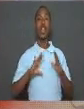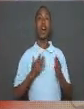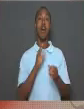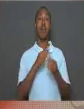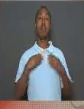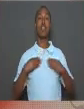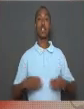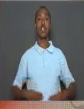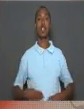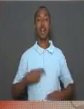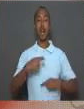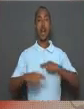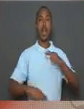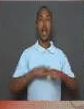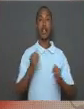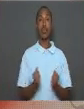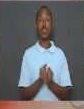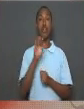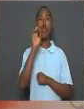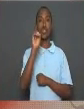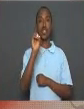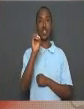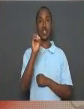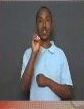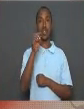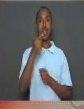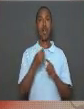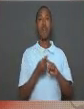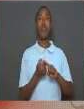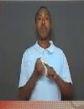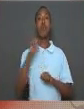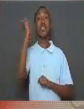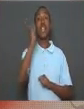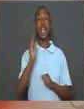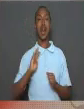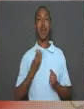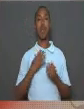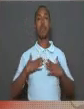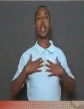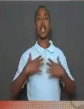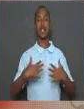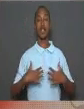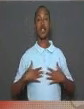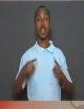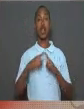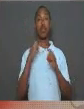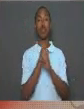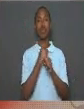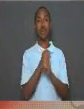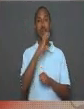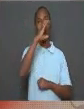bodies reacts with oxygen from the air we breathe to form